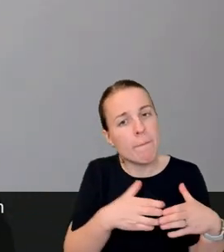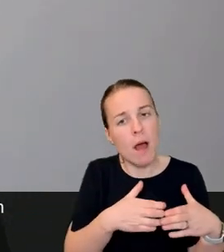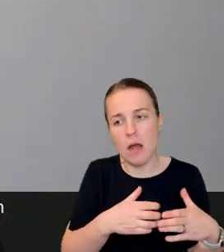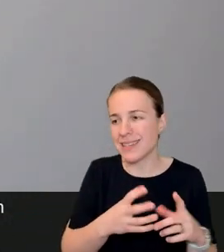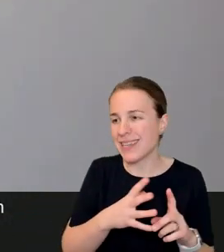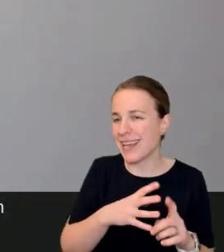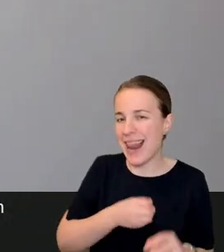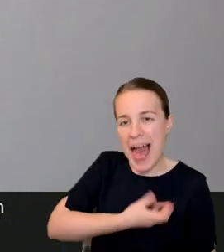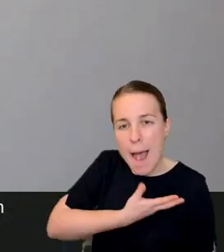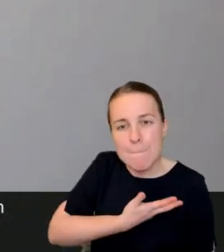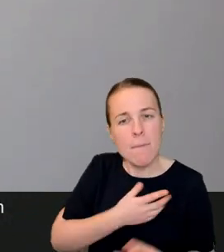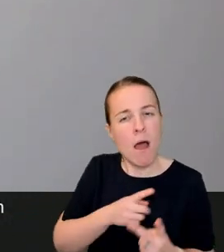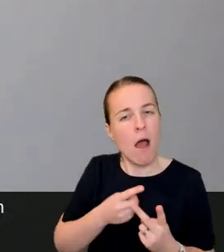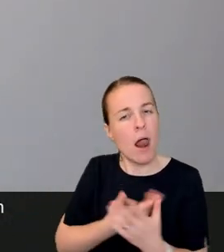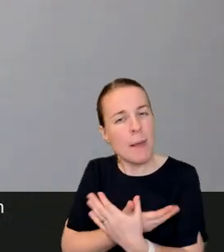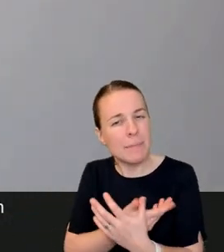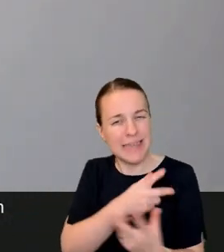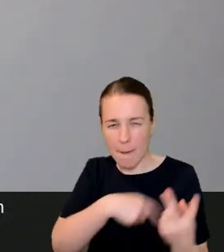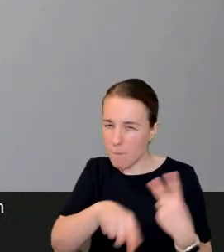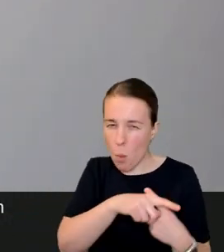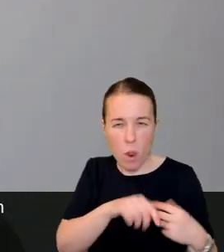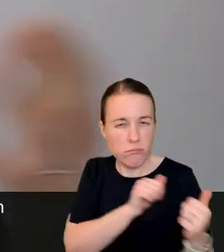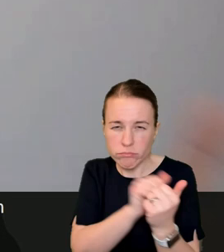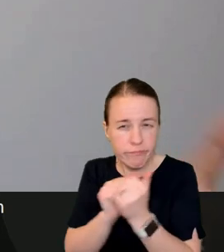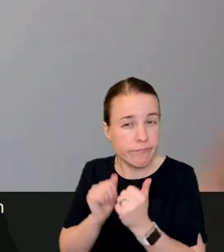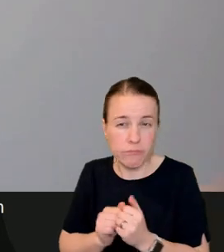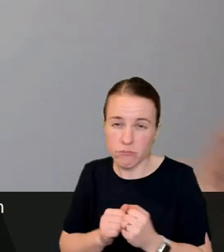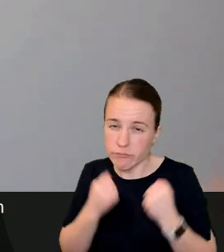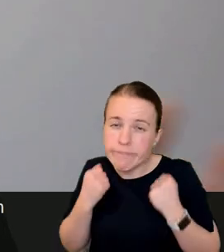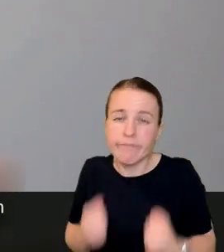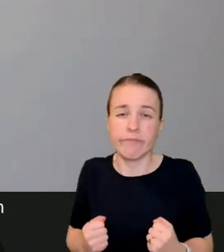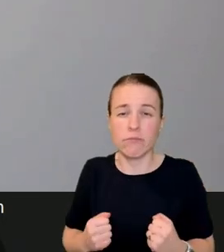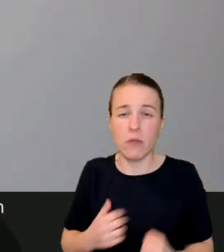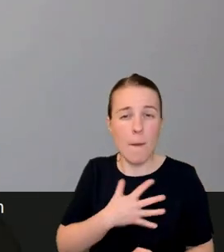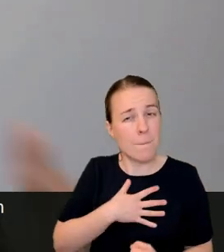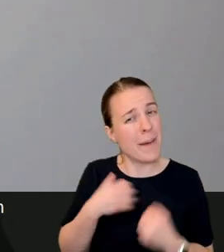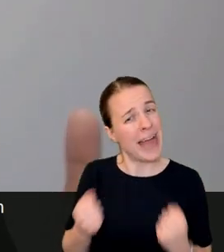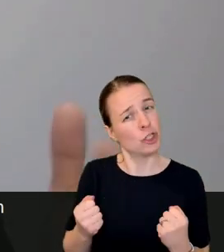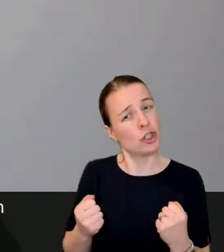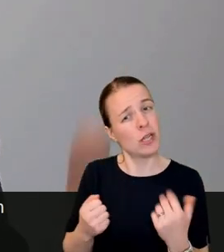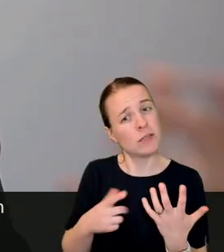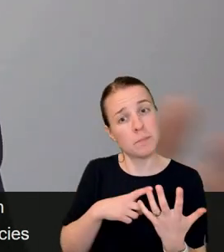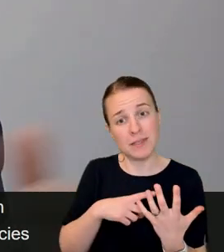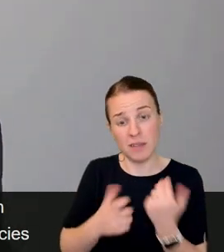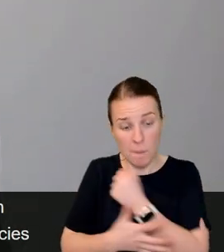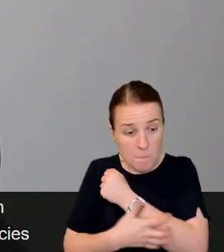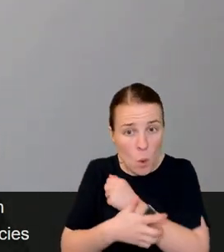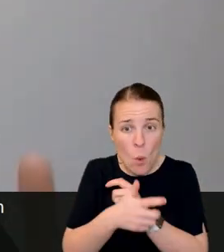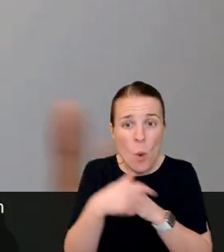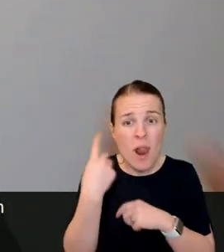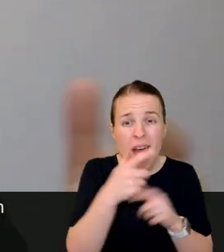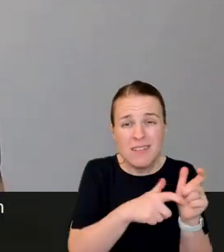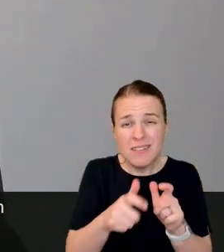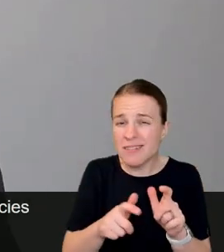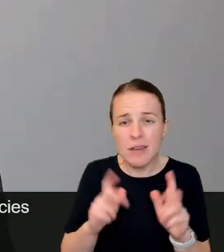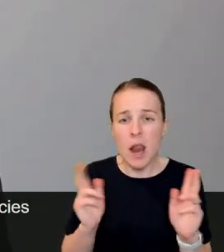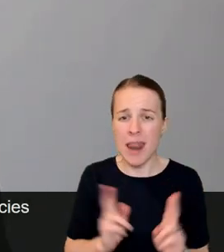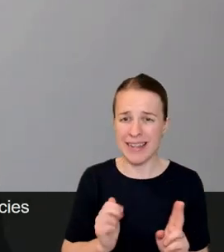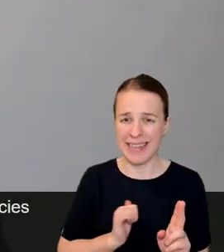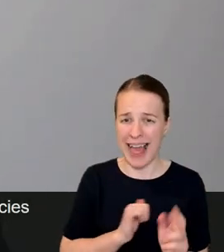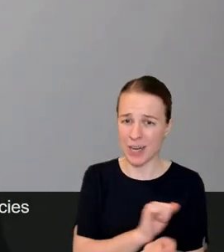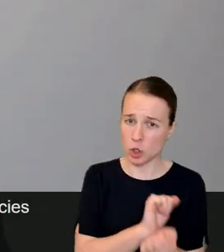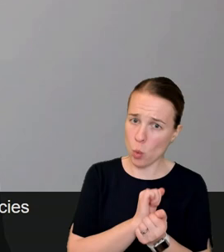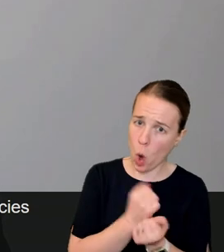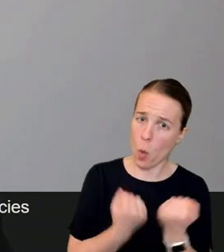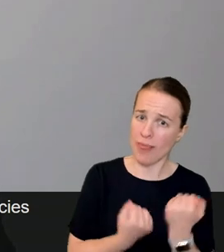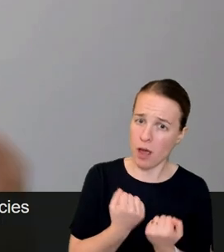in relation to our policies around air quality and air pollution, is the poorest Londoners, least likely to own a car, who suffer the worst consequences of